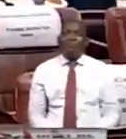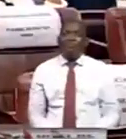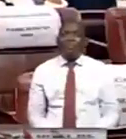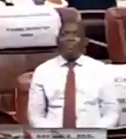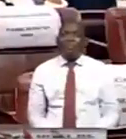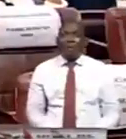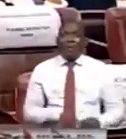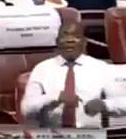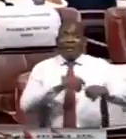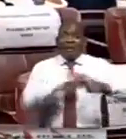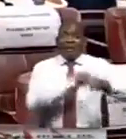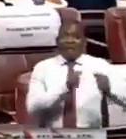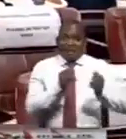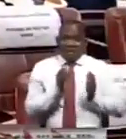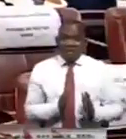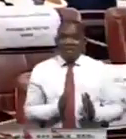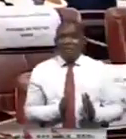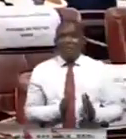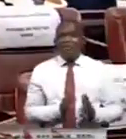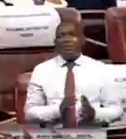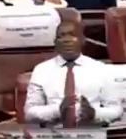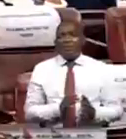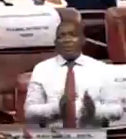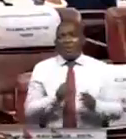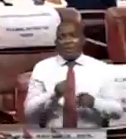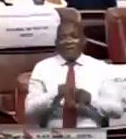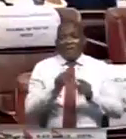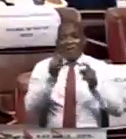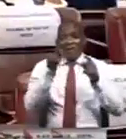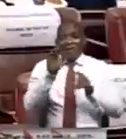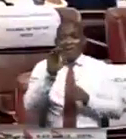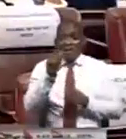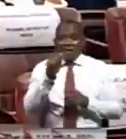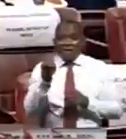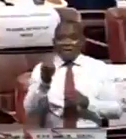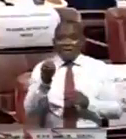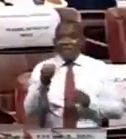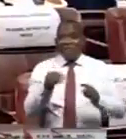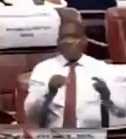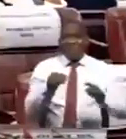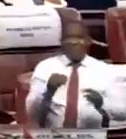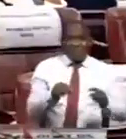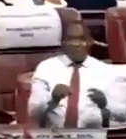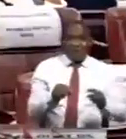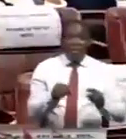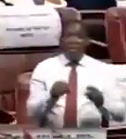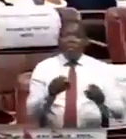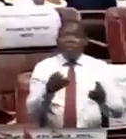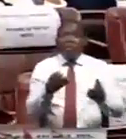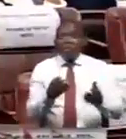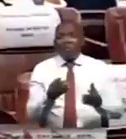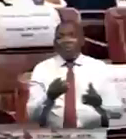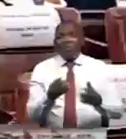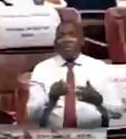the defendant, as the case management stage, represented that they would adduce evidence,